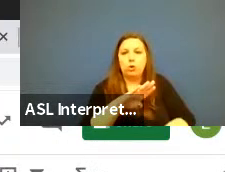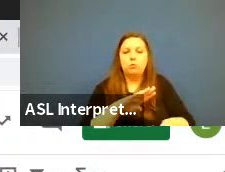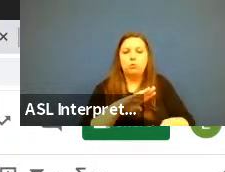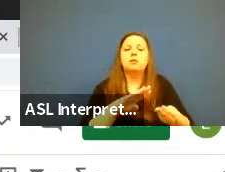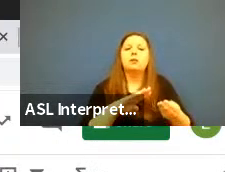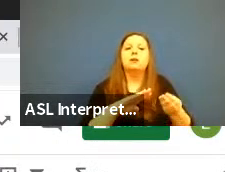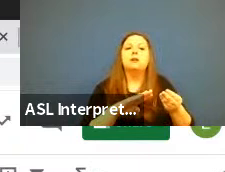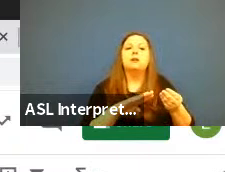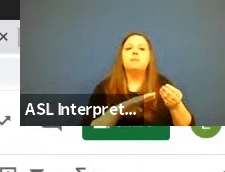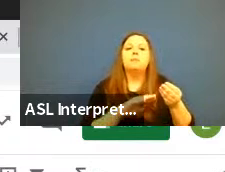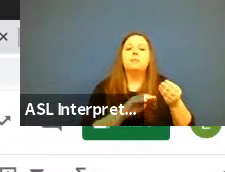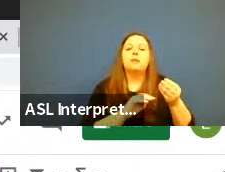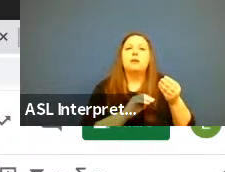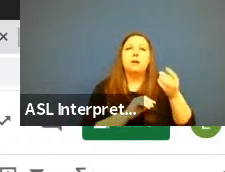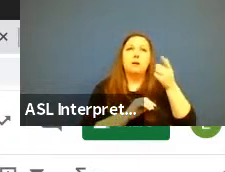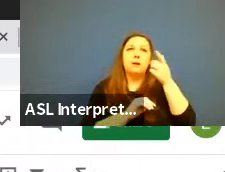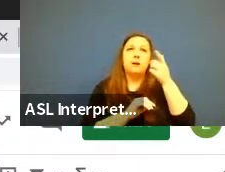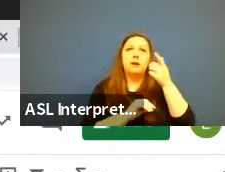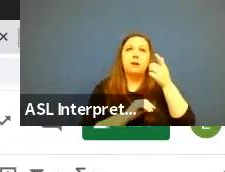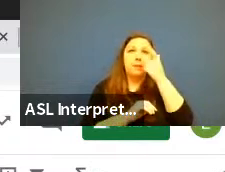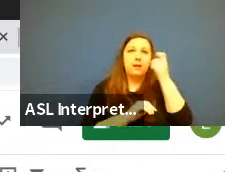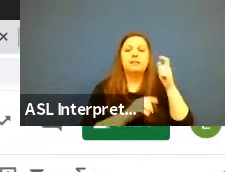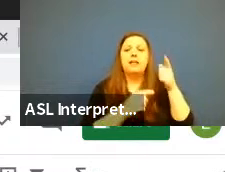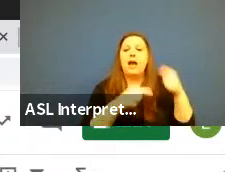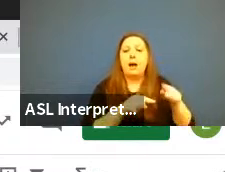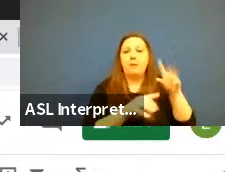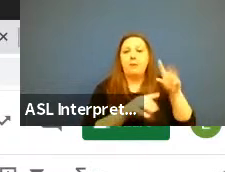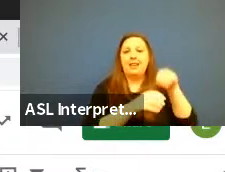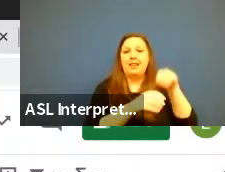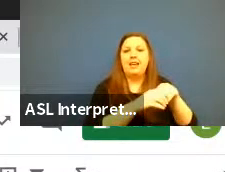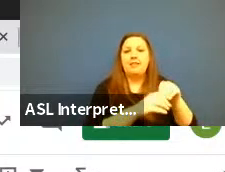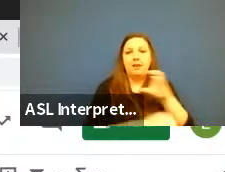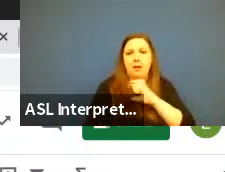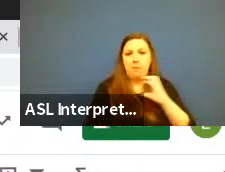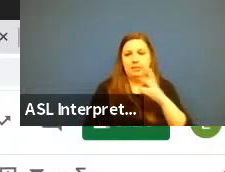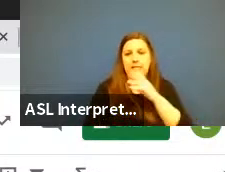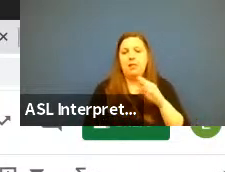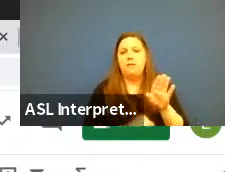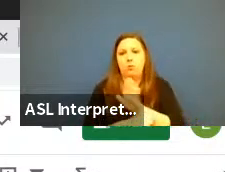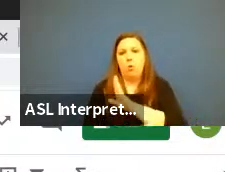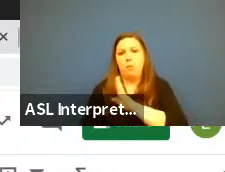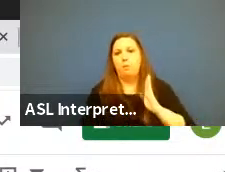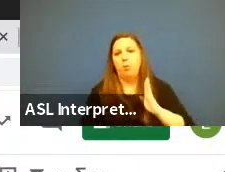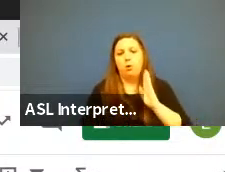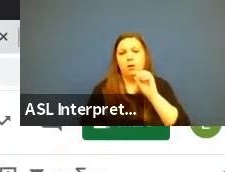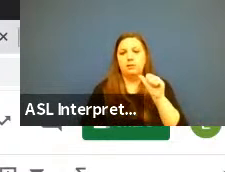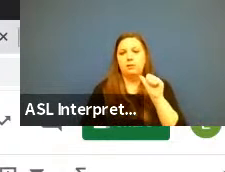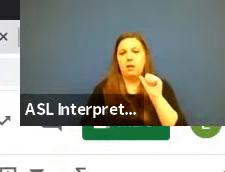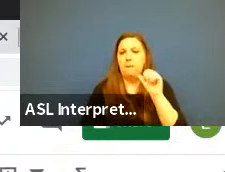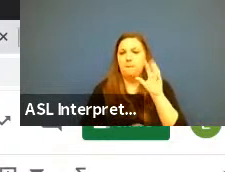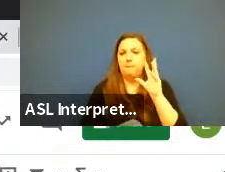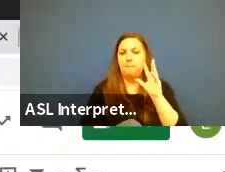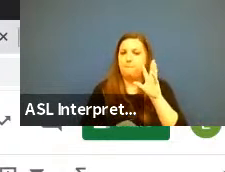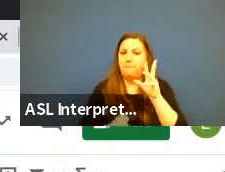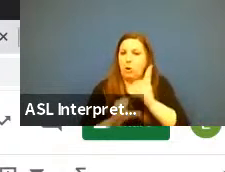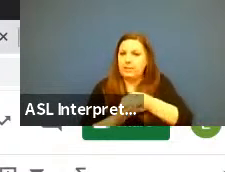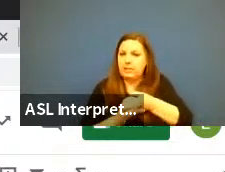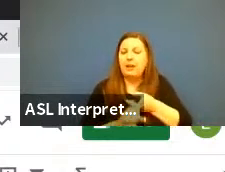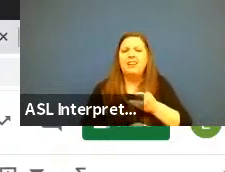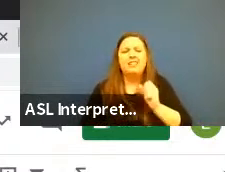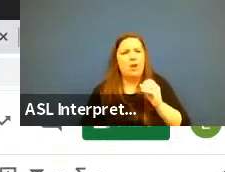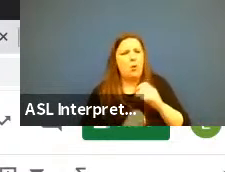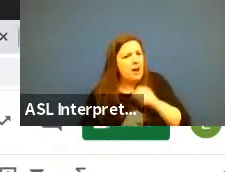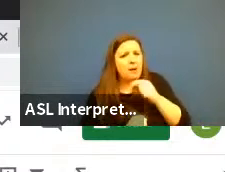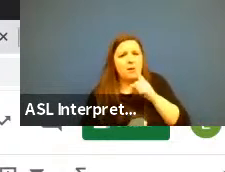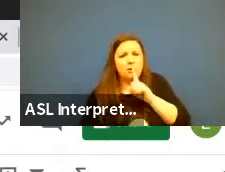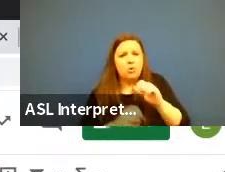and the full board not participating. And so again, I think it's a extreme, I don't know how we do this more efficiently,